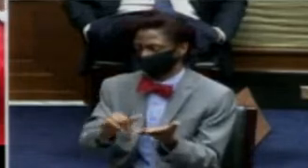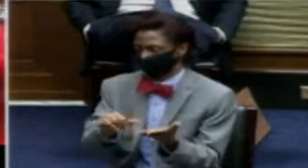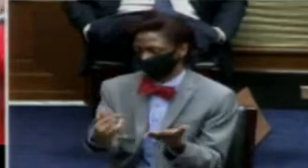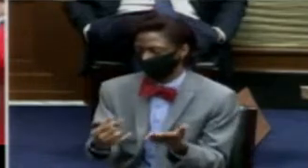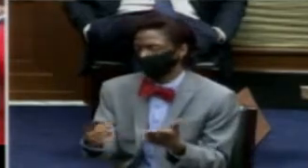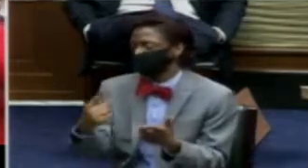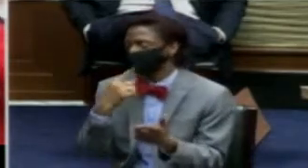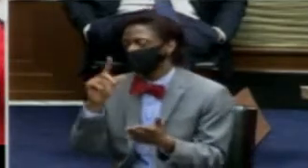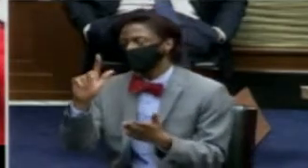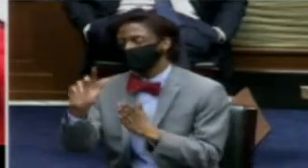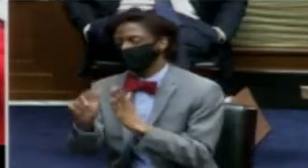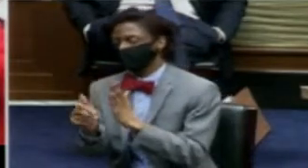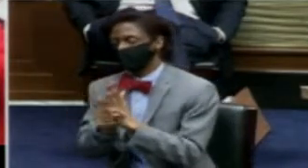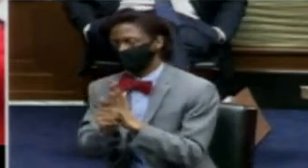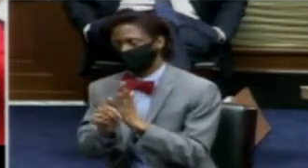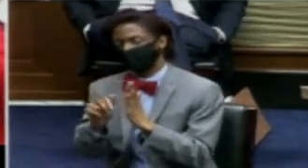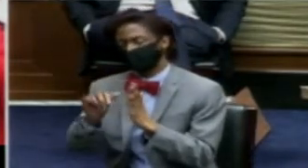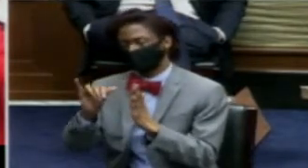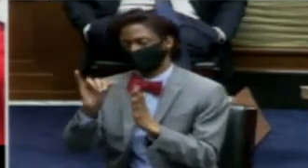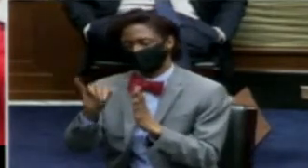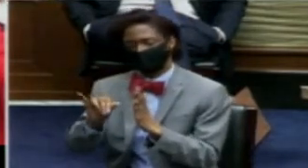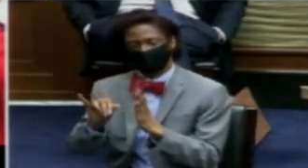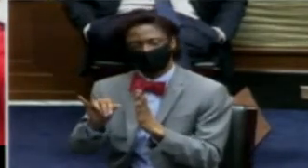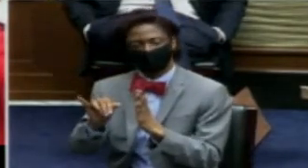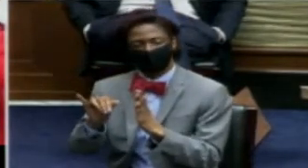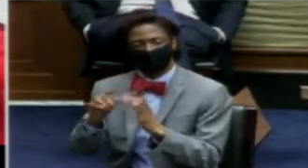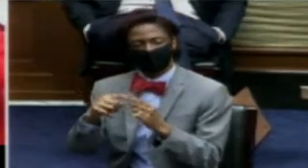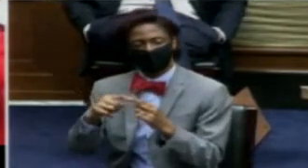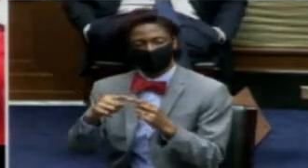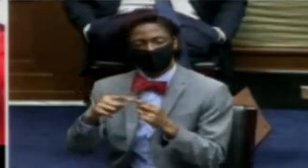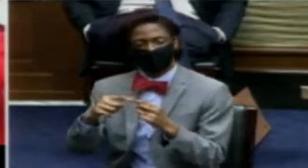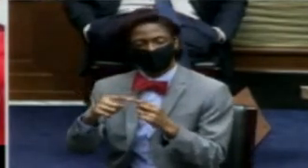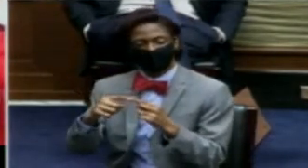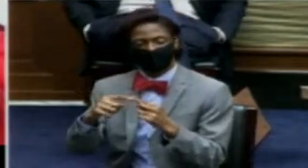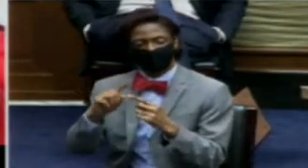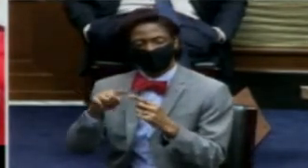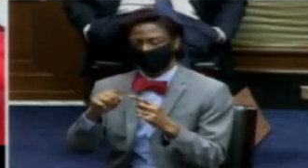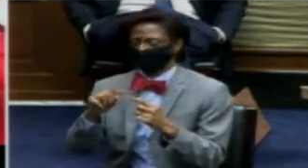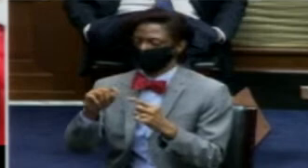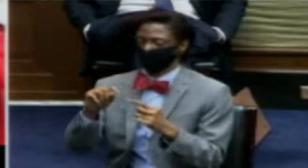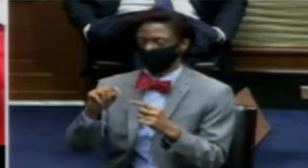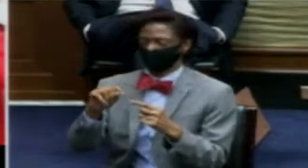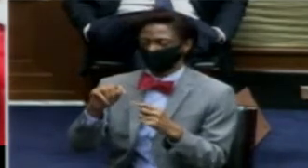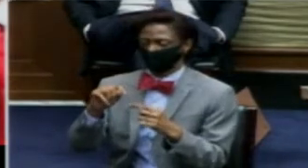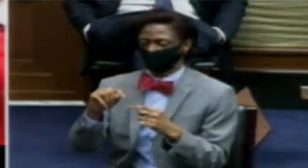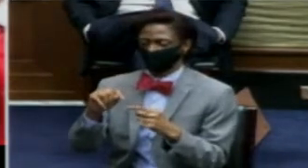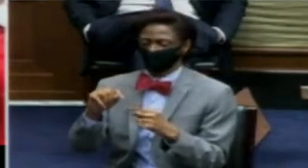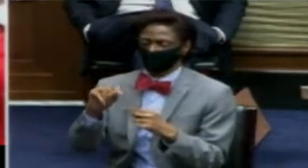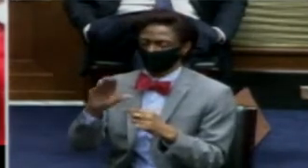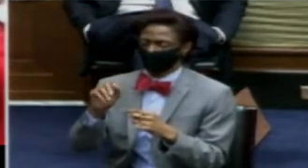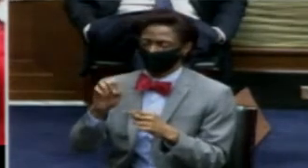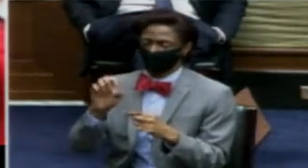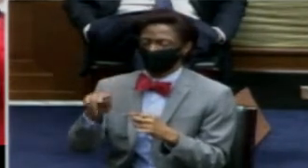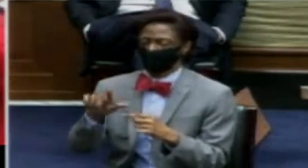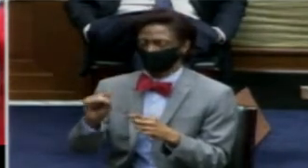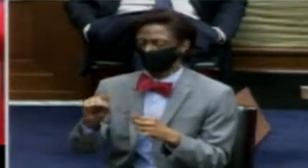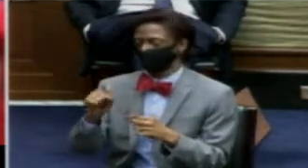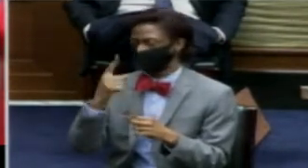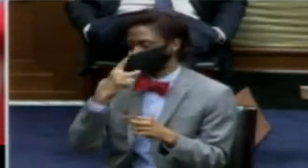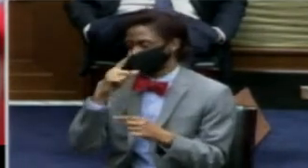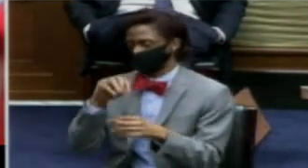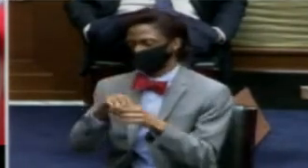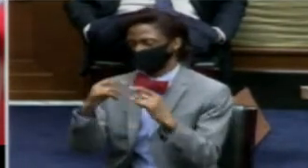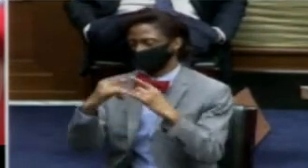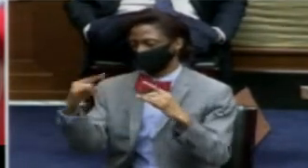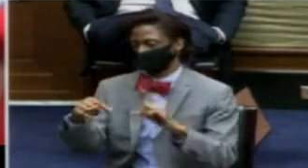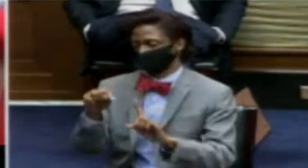23rd Amendment is clearly the proverbial camel's nose in the tent, with the tent being statehood for the District of Columbia. The amendment treats the District of